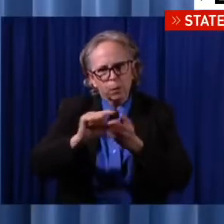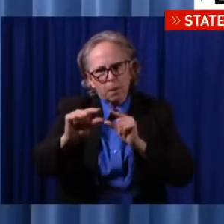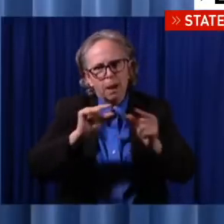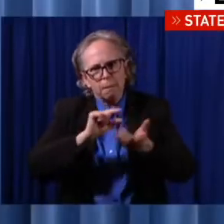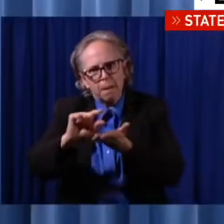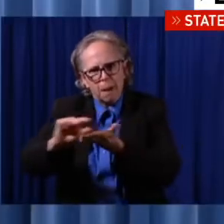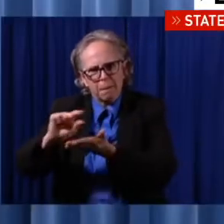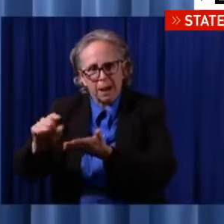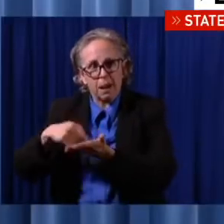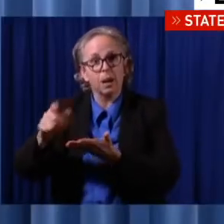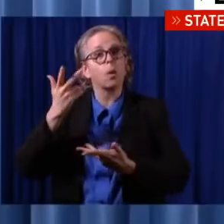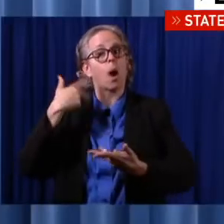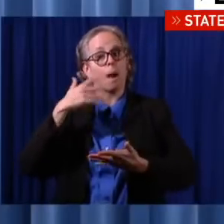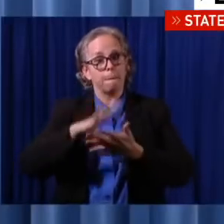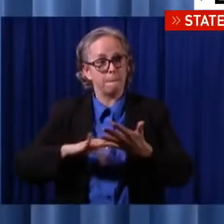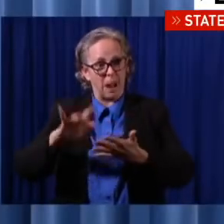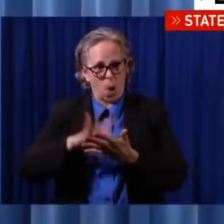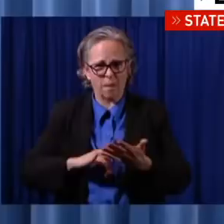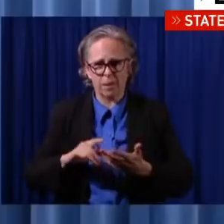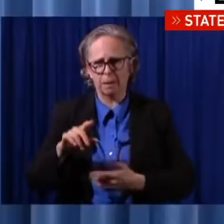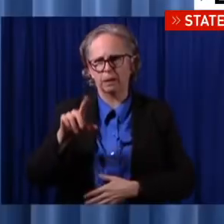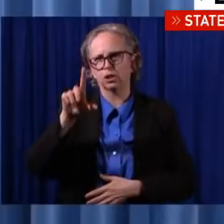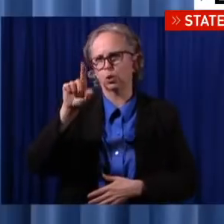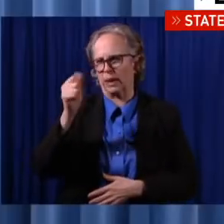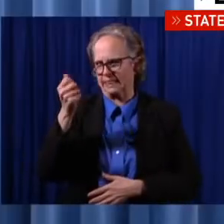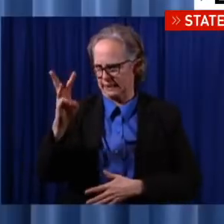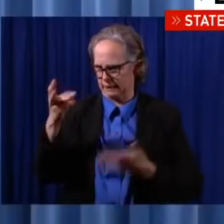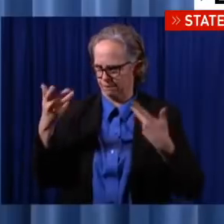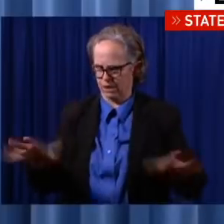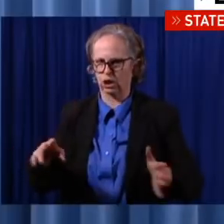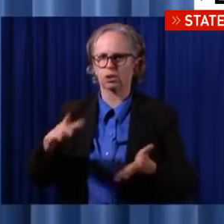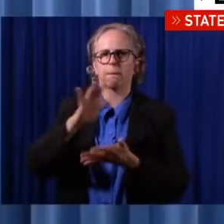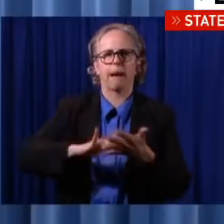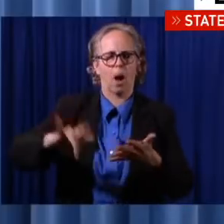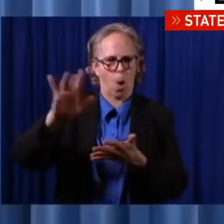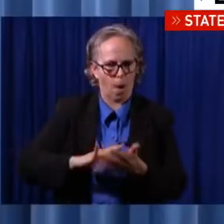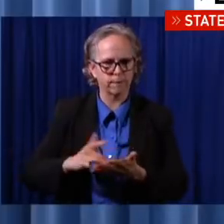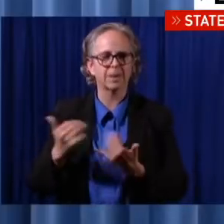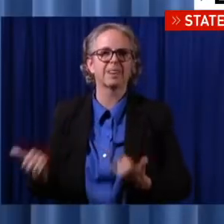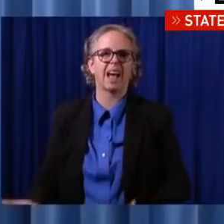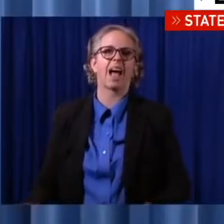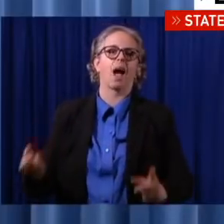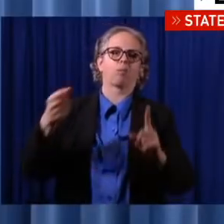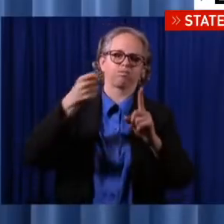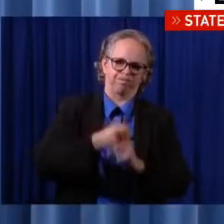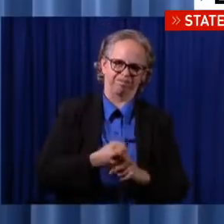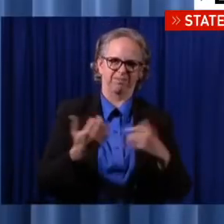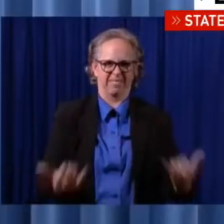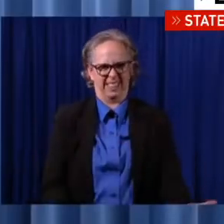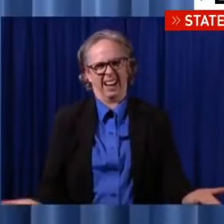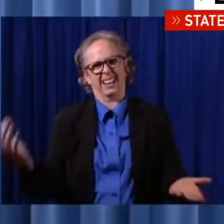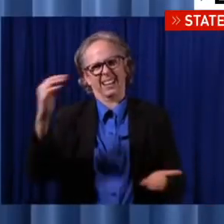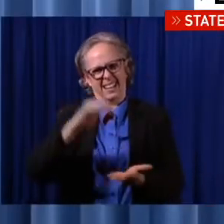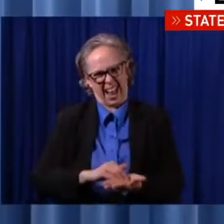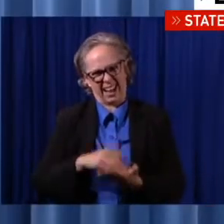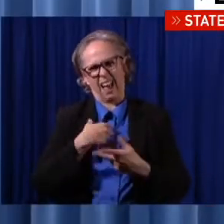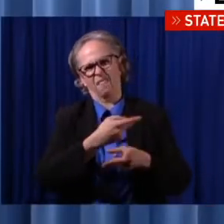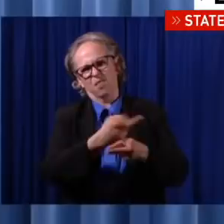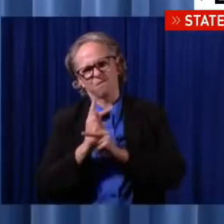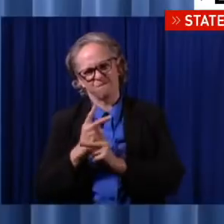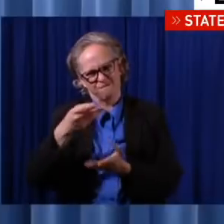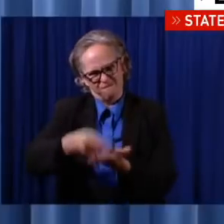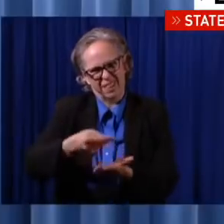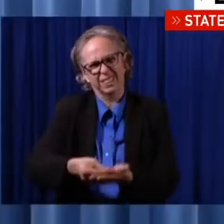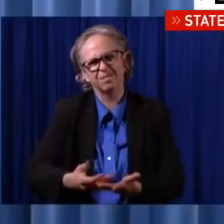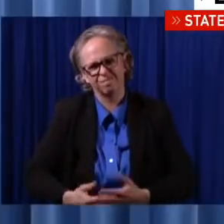in 2016. I want to talk for a moment again about houses of worship. And